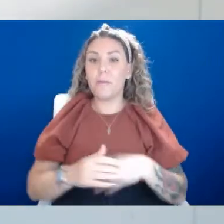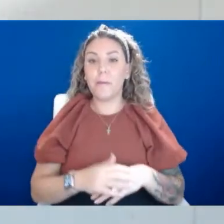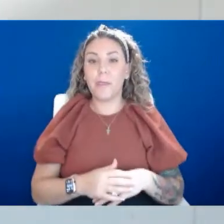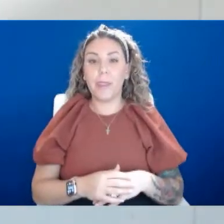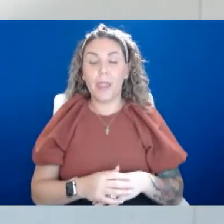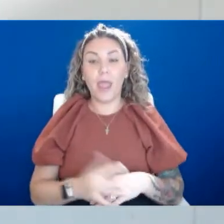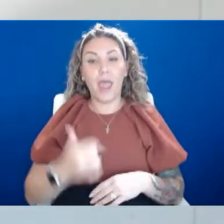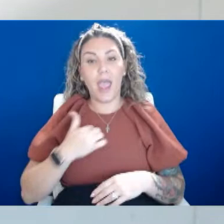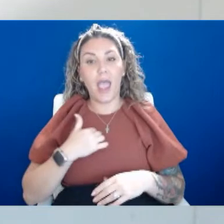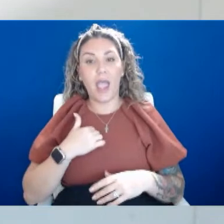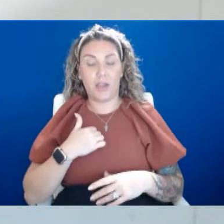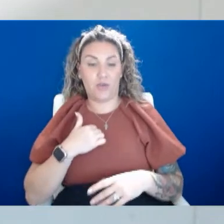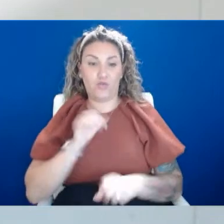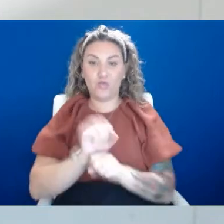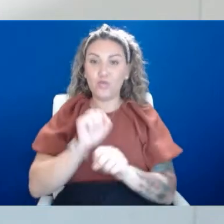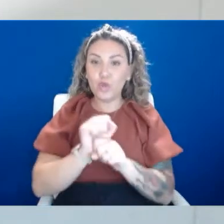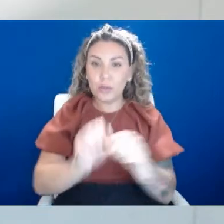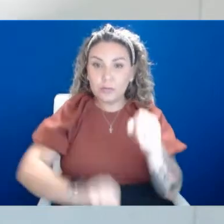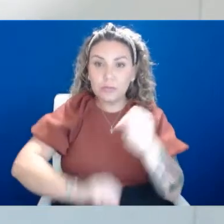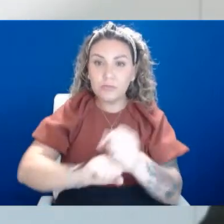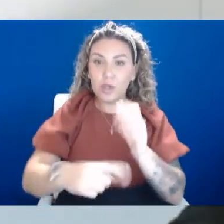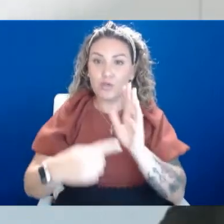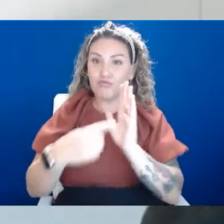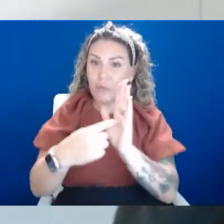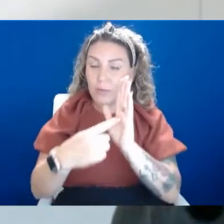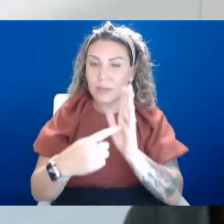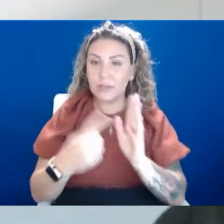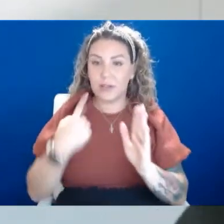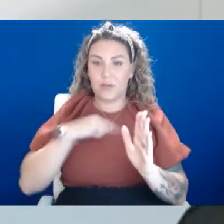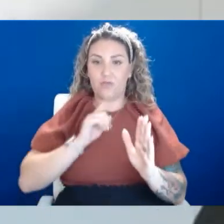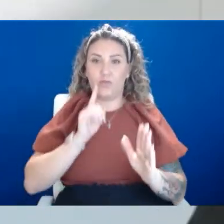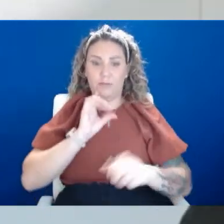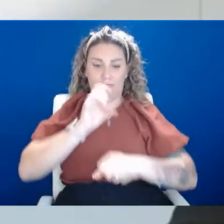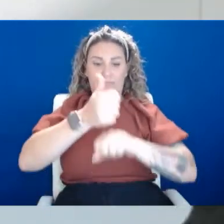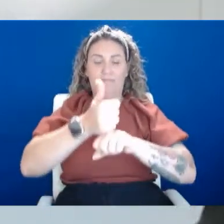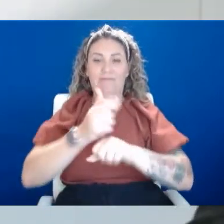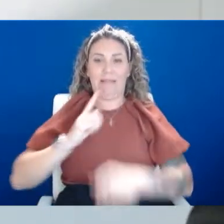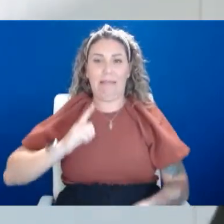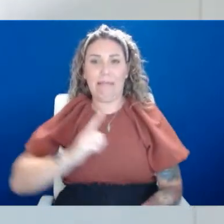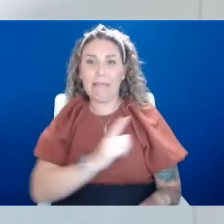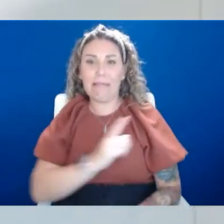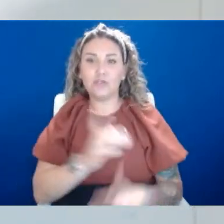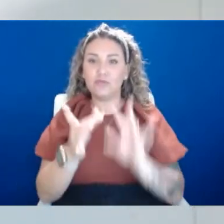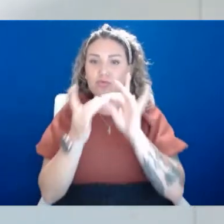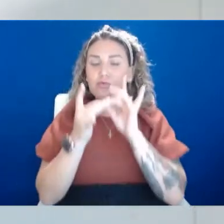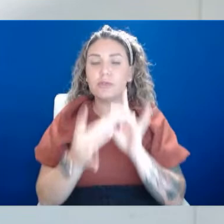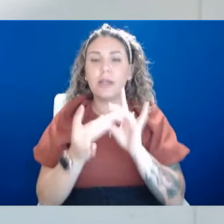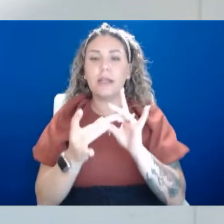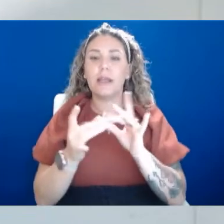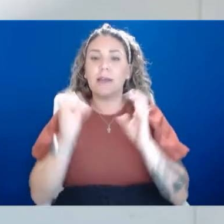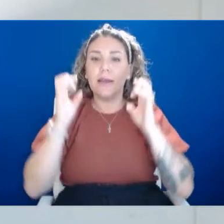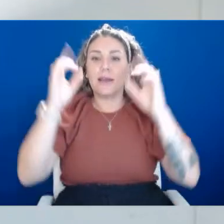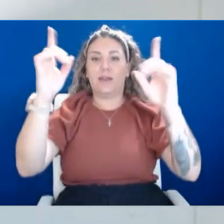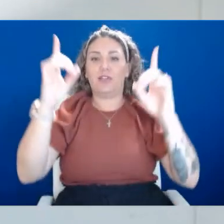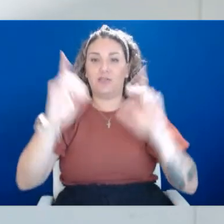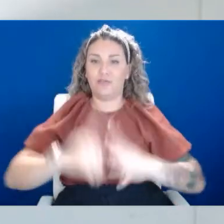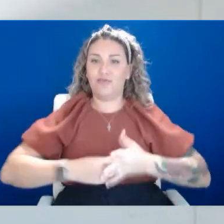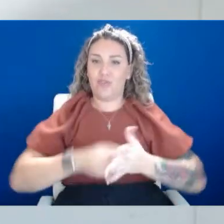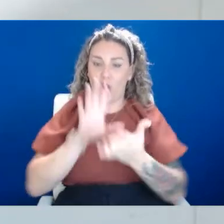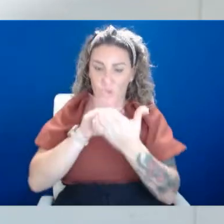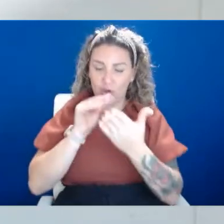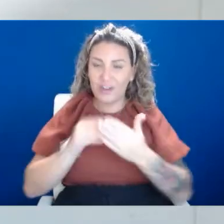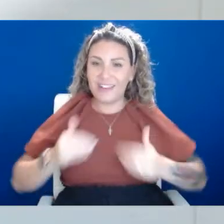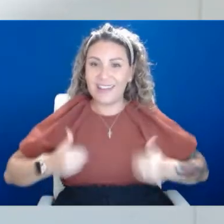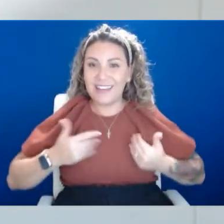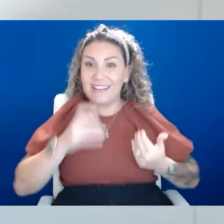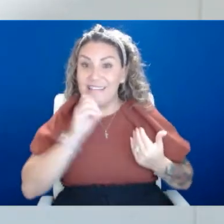state representatives to basically make sure that we are creating legislation around education so that kids can start learning at a very young age. And the reason why I'm